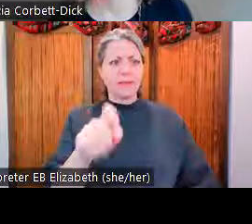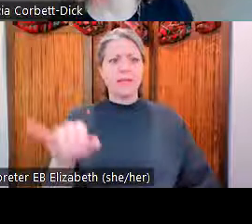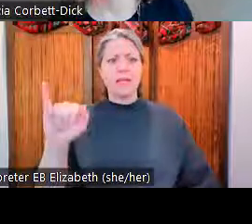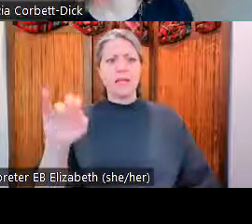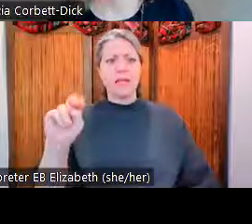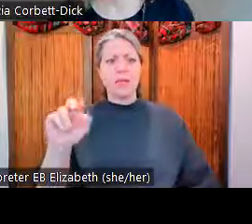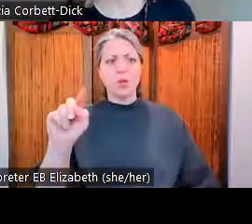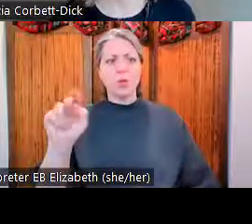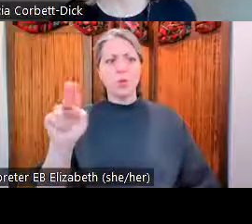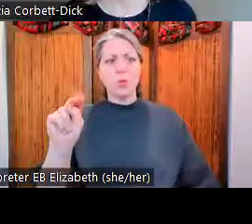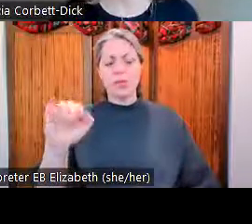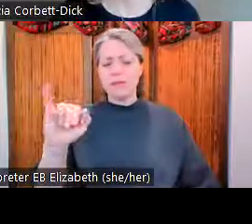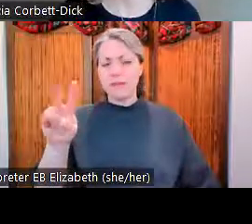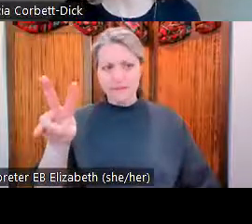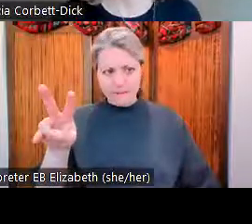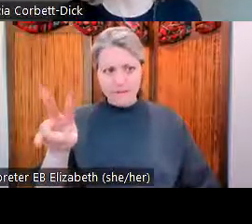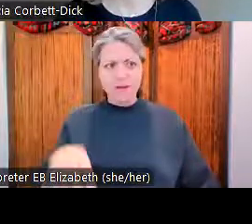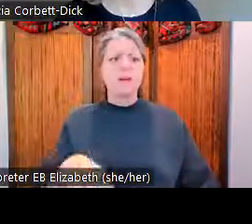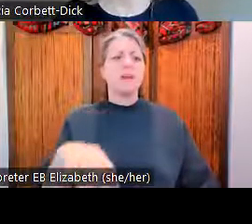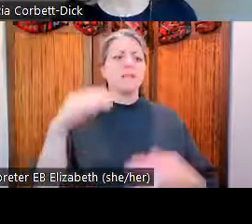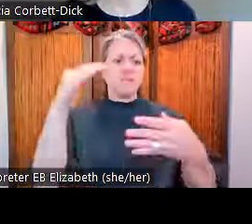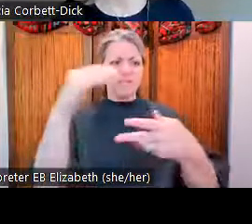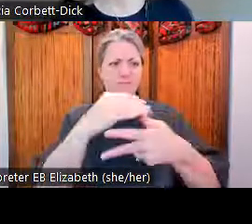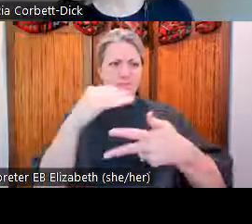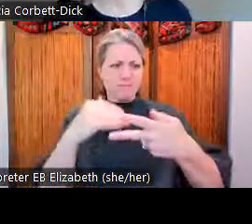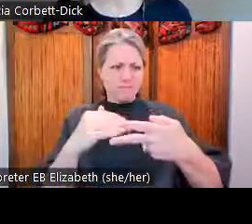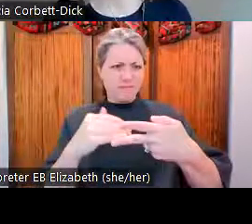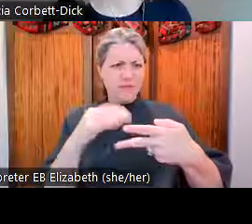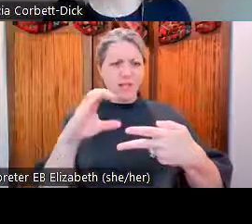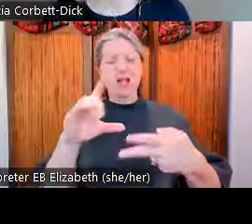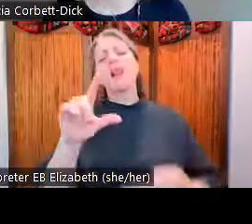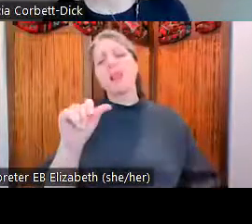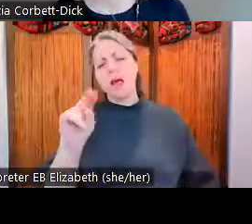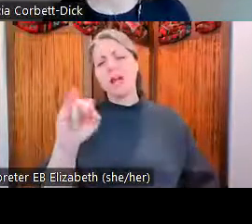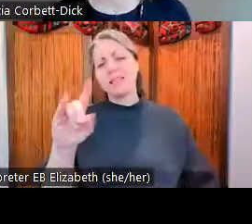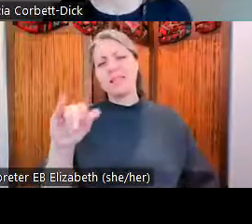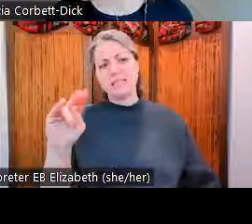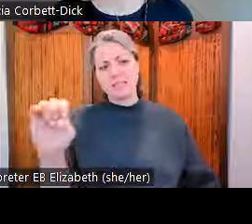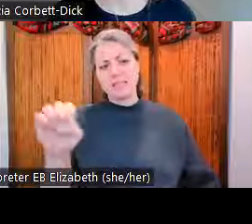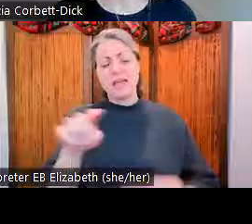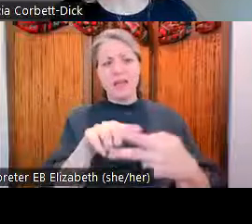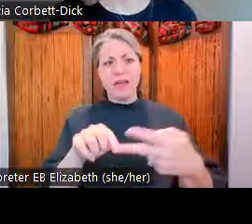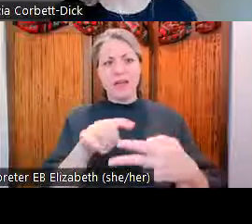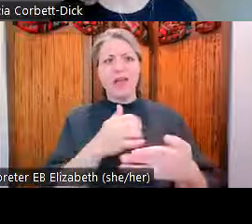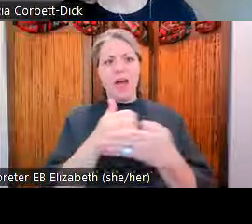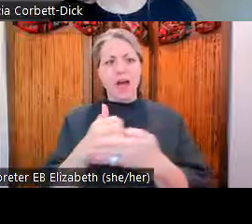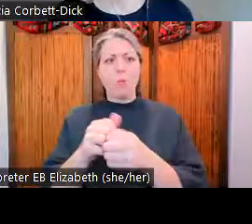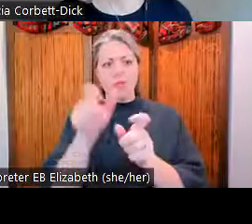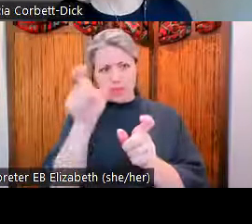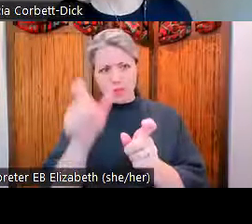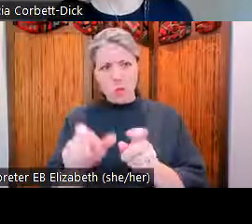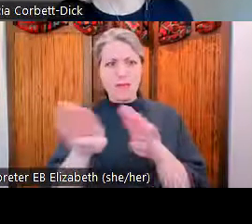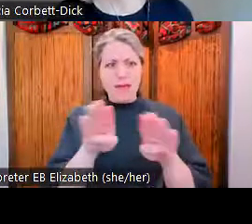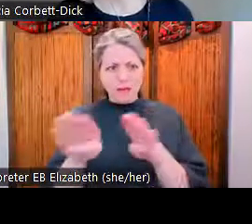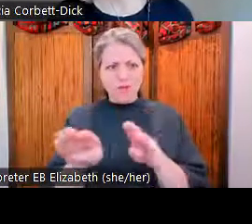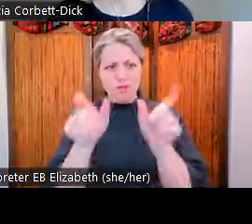Capve. They target hyperactivity, attention span, impulsive behaviors, and sometimes they can help with sleep problems because they